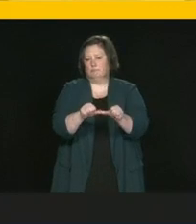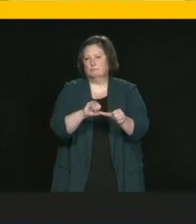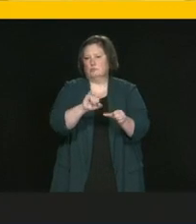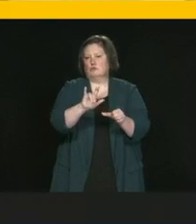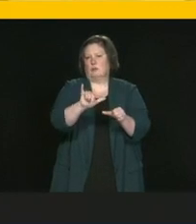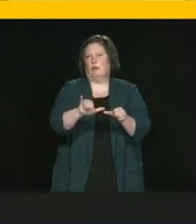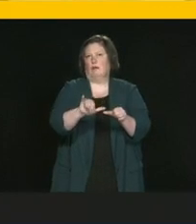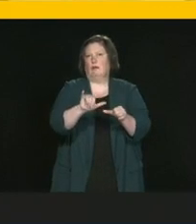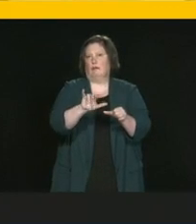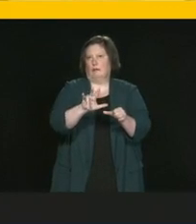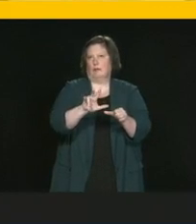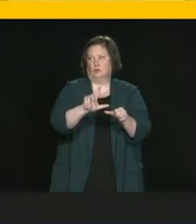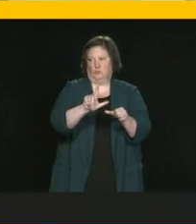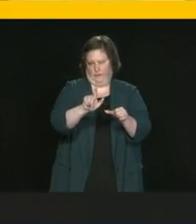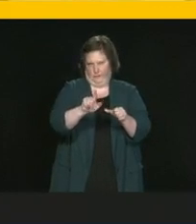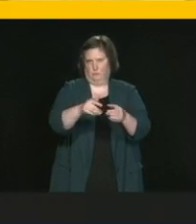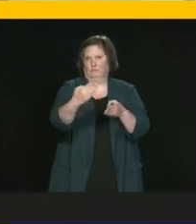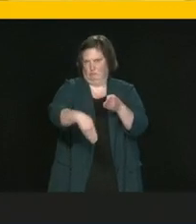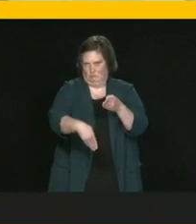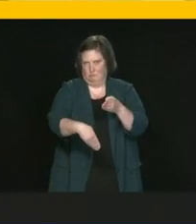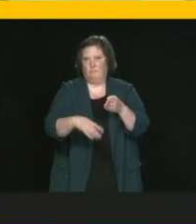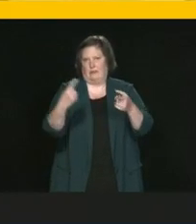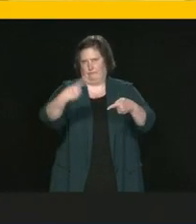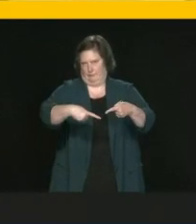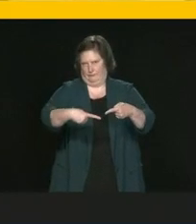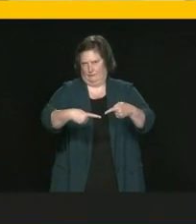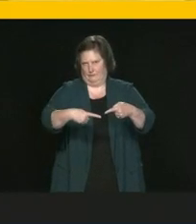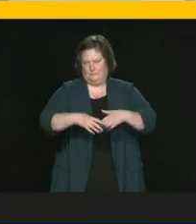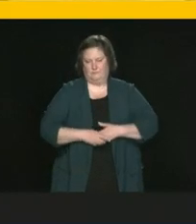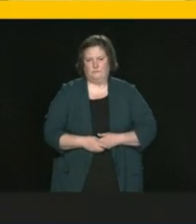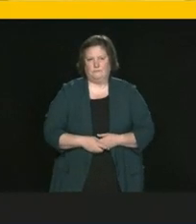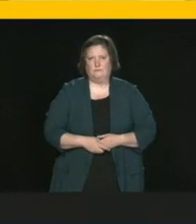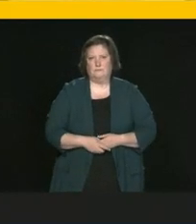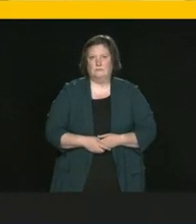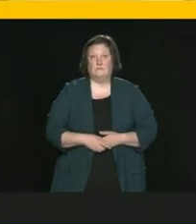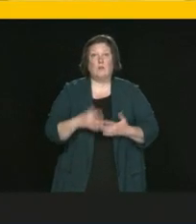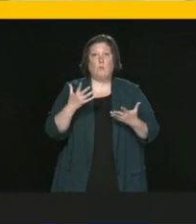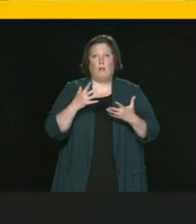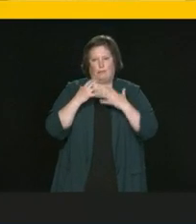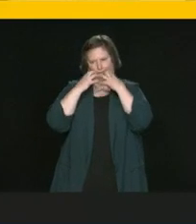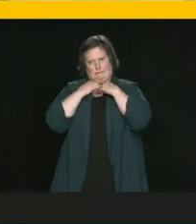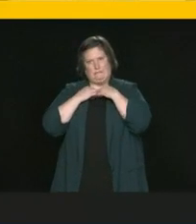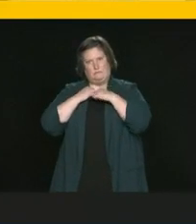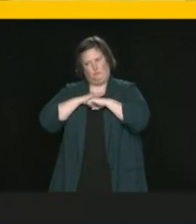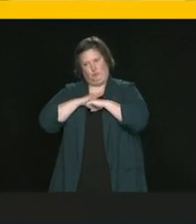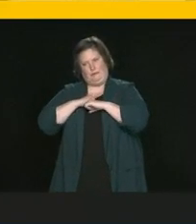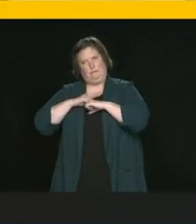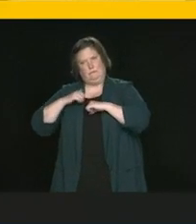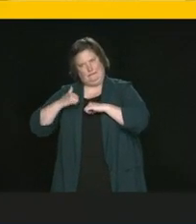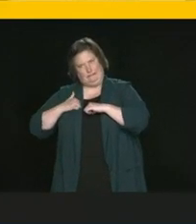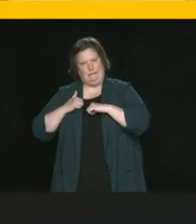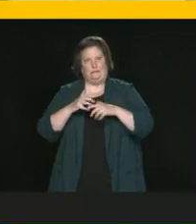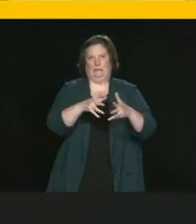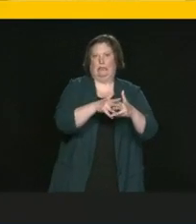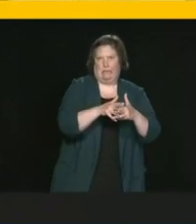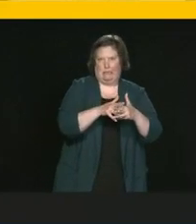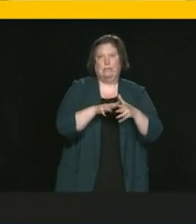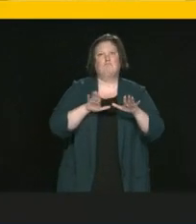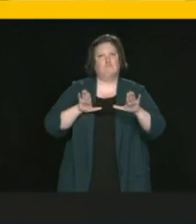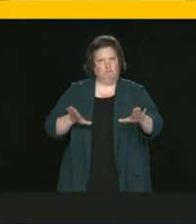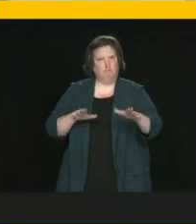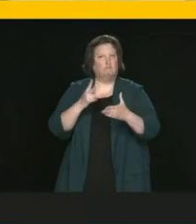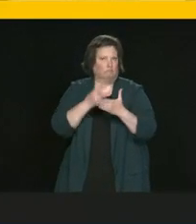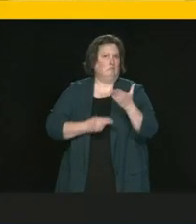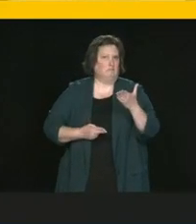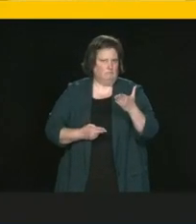measures currently in place at the border. This is a decision that will protect people on both sides of the border as we continue to